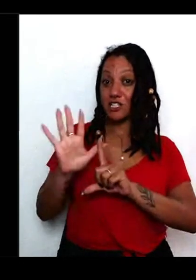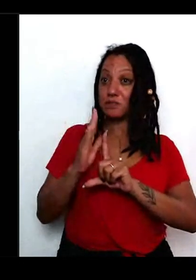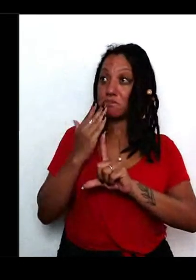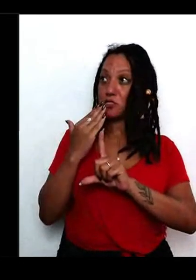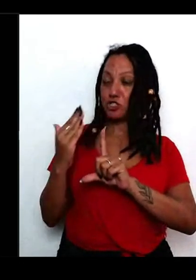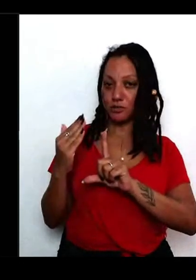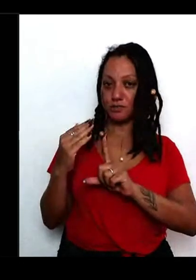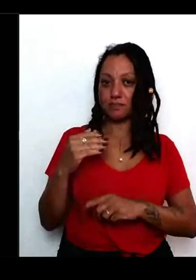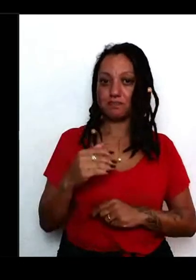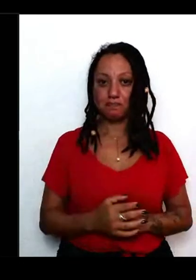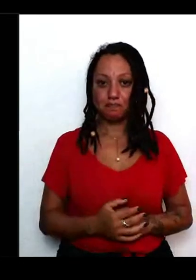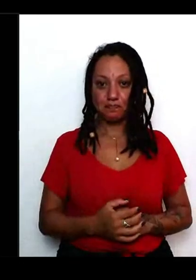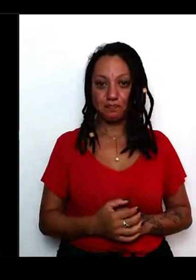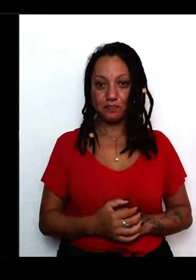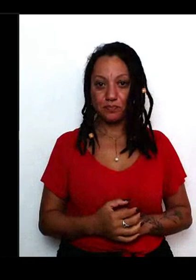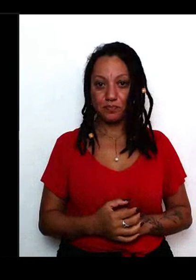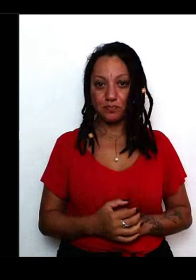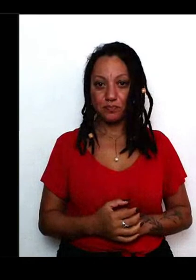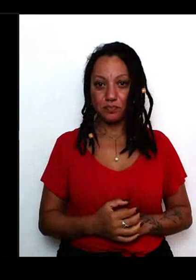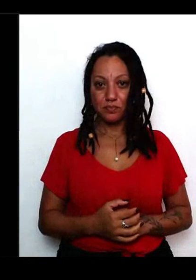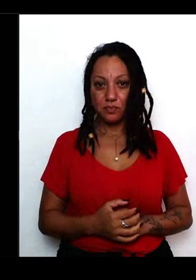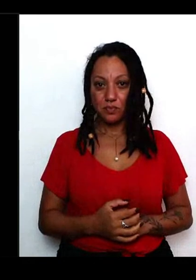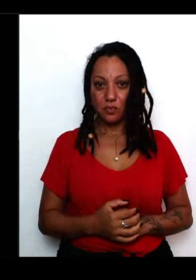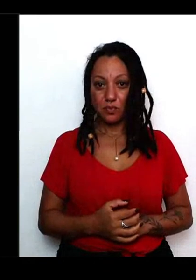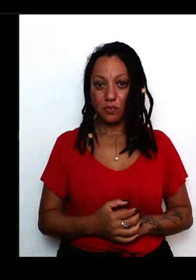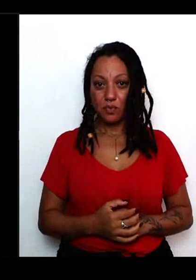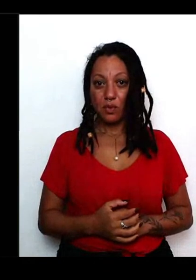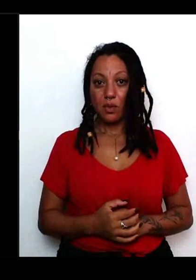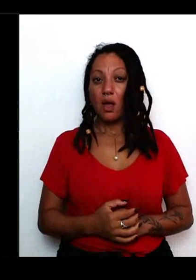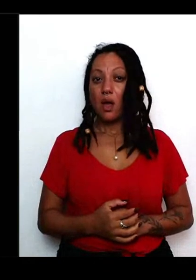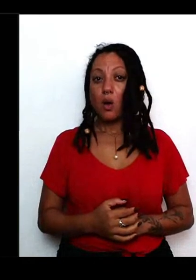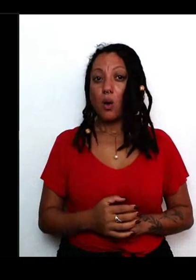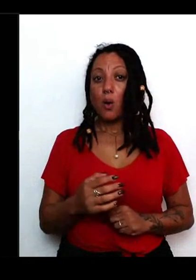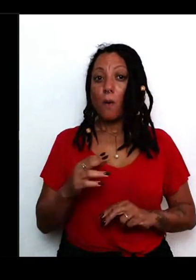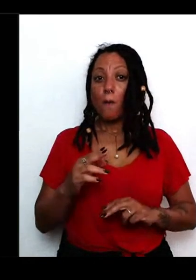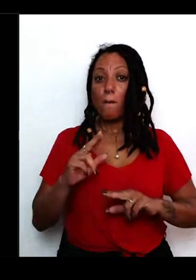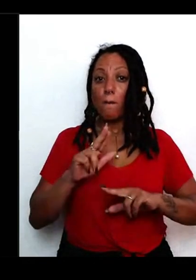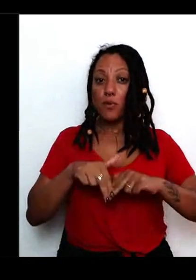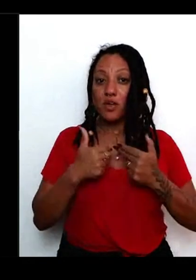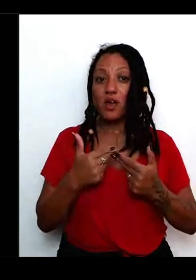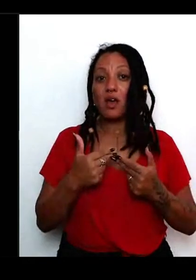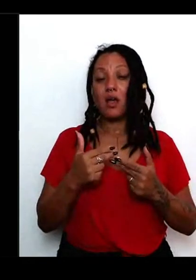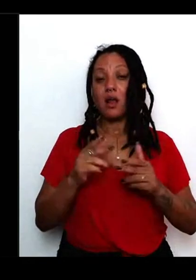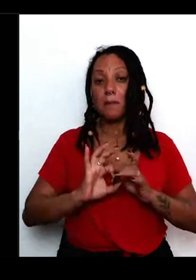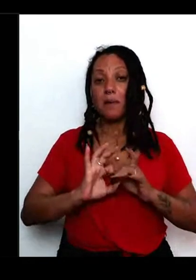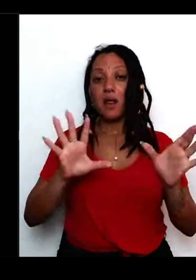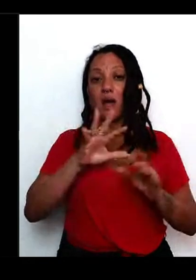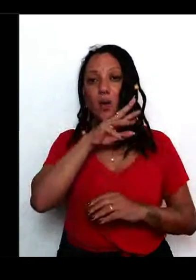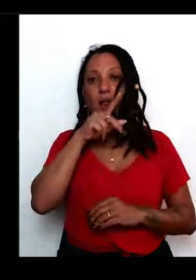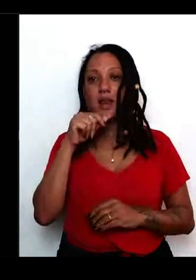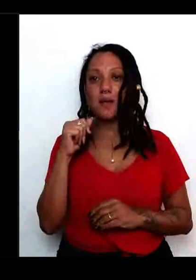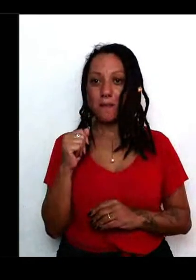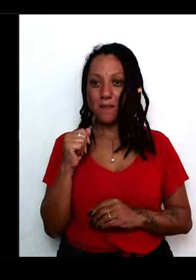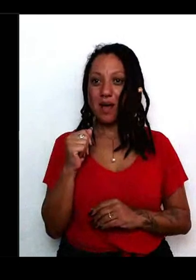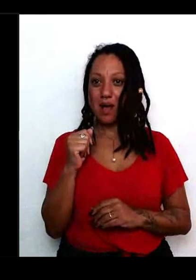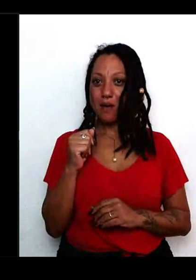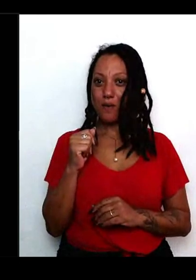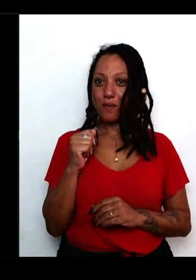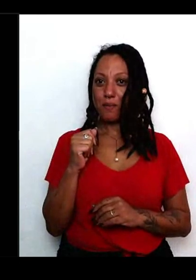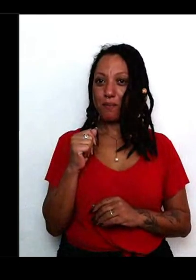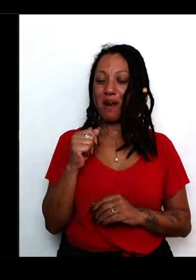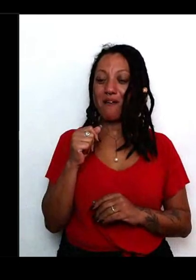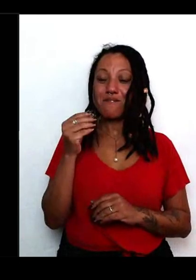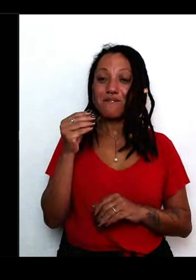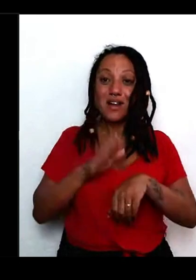Front protests against the Silver Springs Maryland experiments on monkeys and